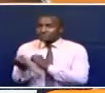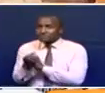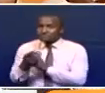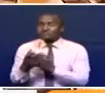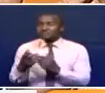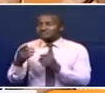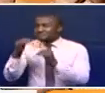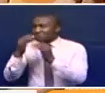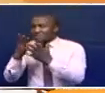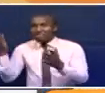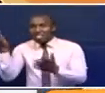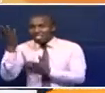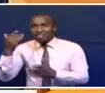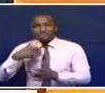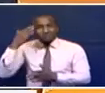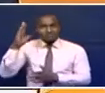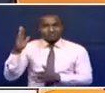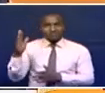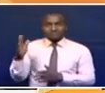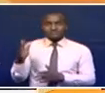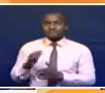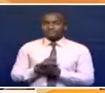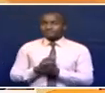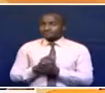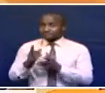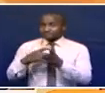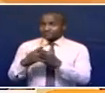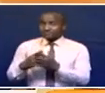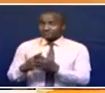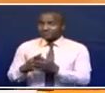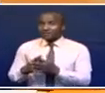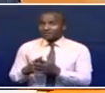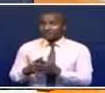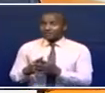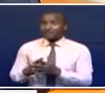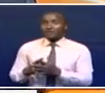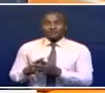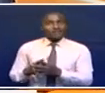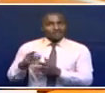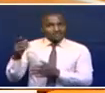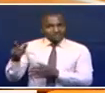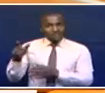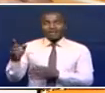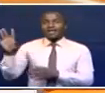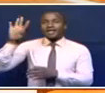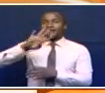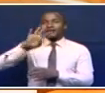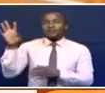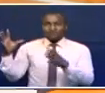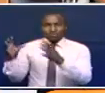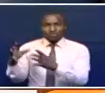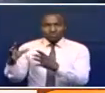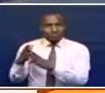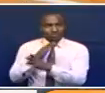strange things. I couldn't follow. We were all like tired. And so he said, we are the Rainbow Group. You remember? Rainbow.